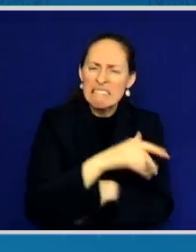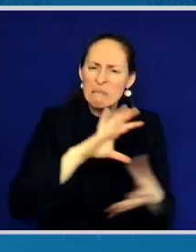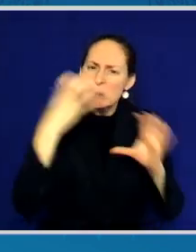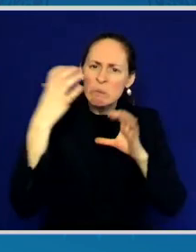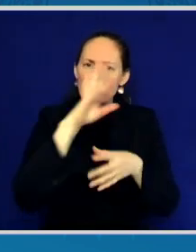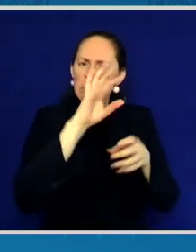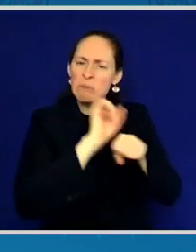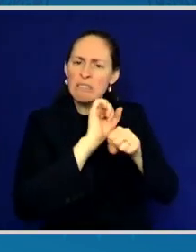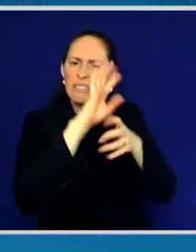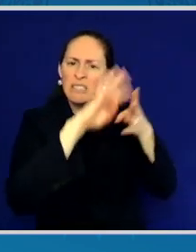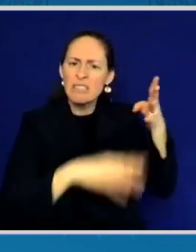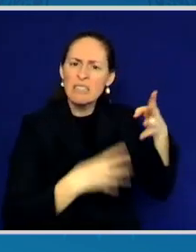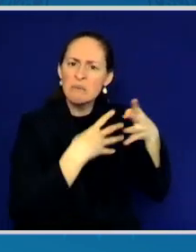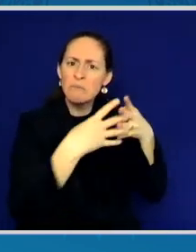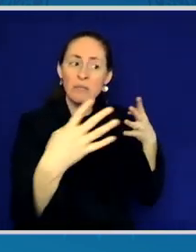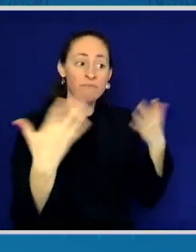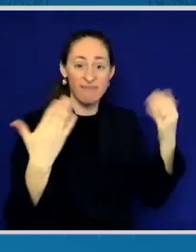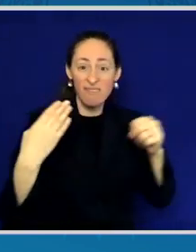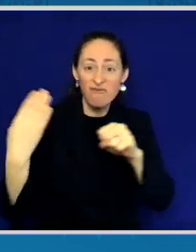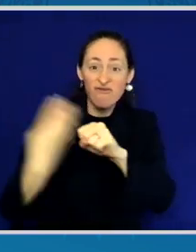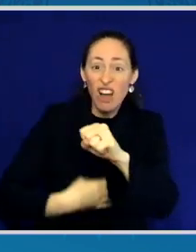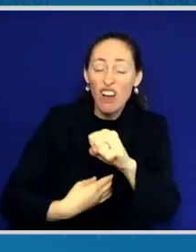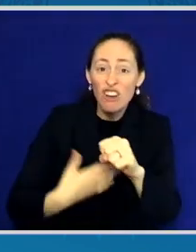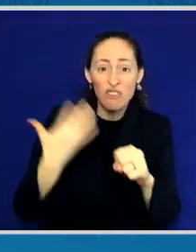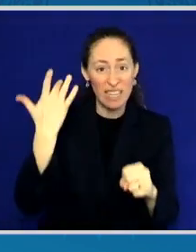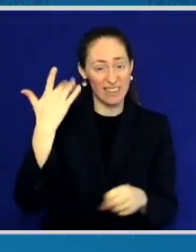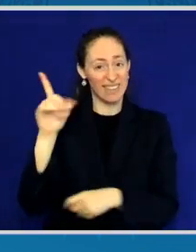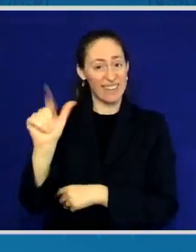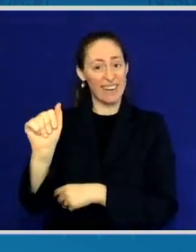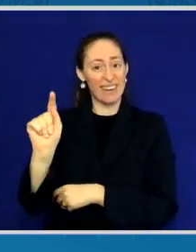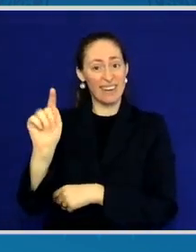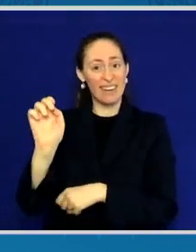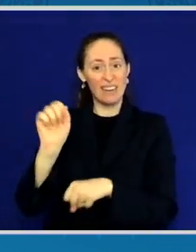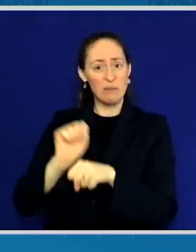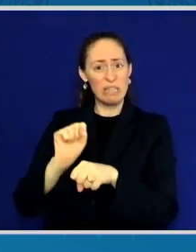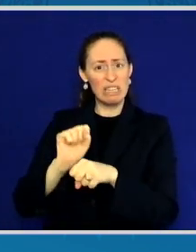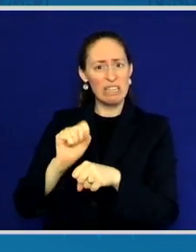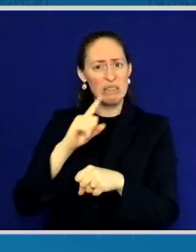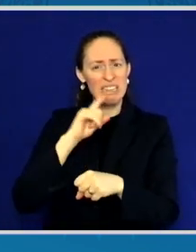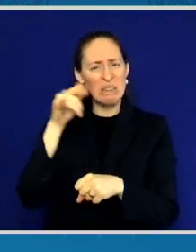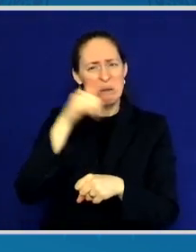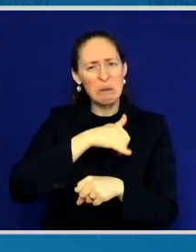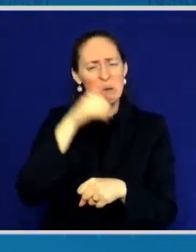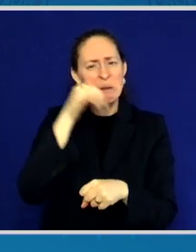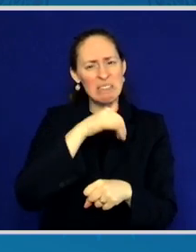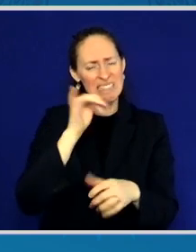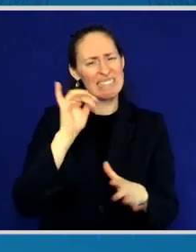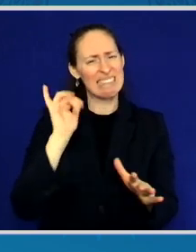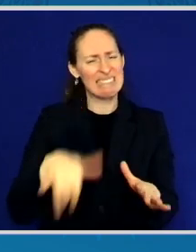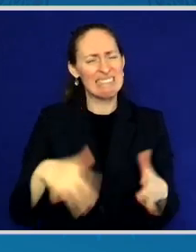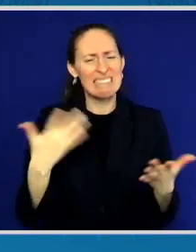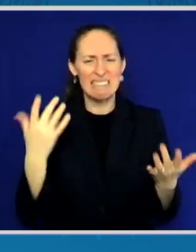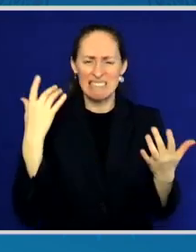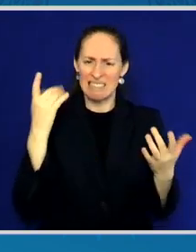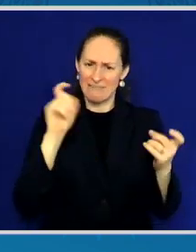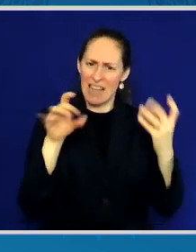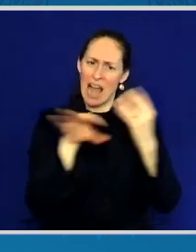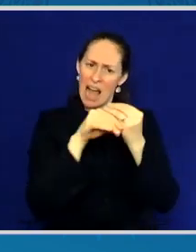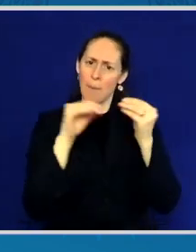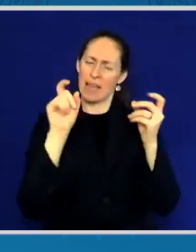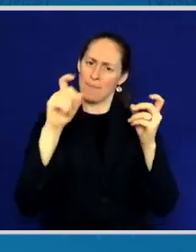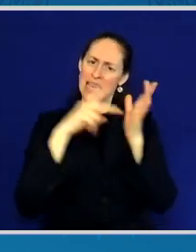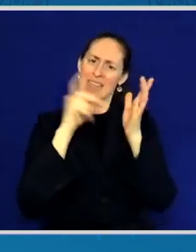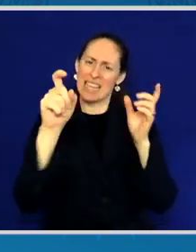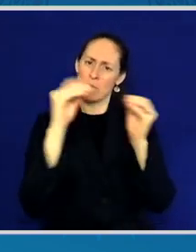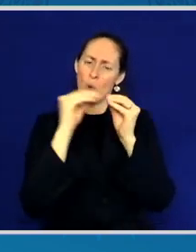be able to keep their job or not. It's critical. Yes. And so that's about having the frequency. It's about making sure